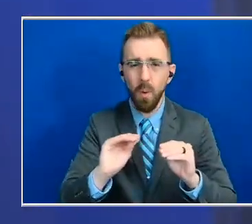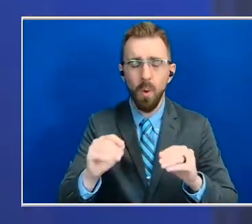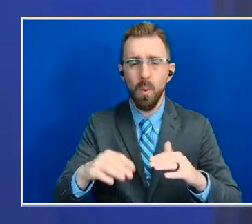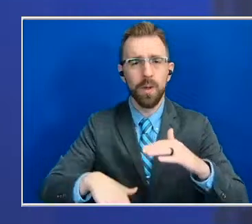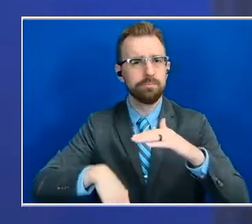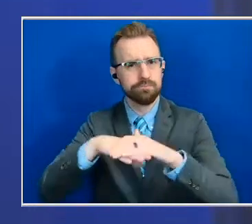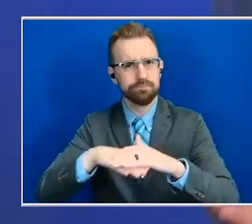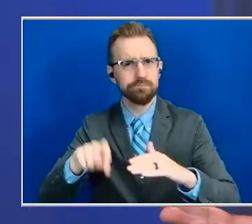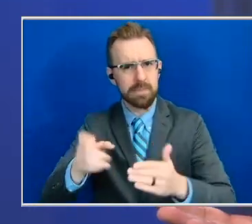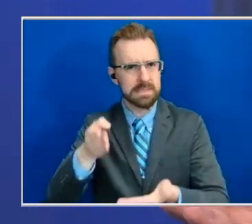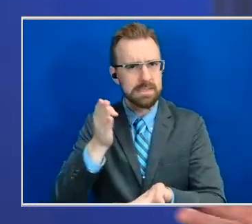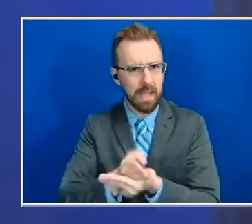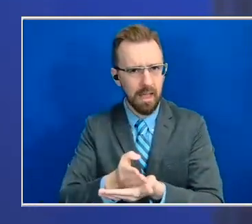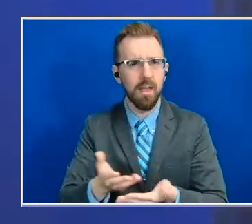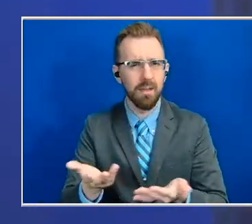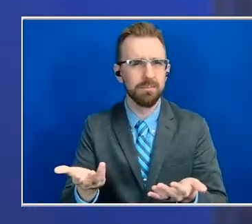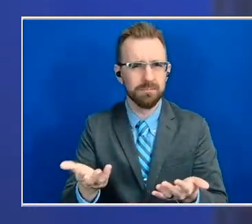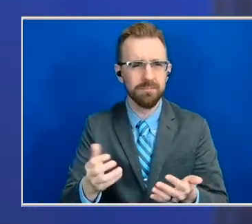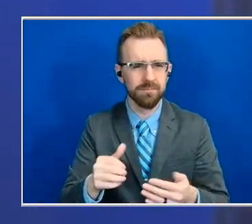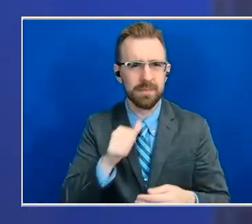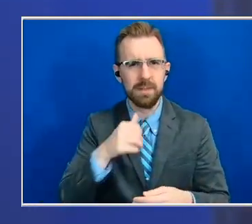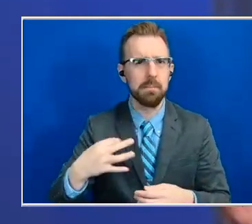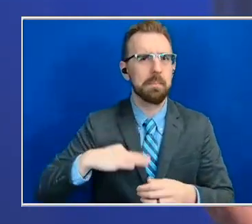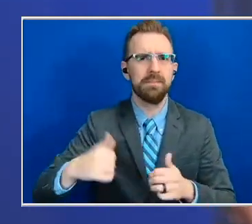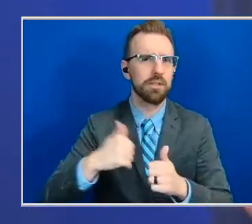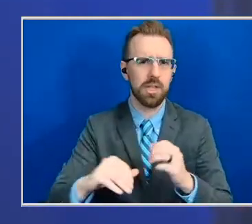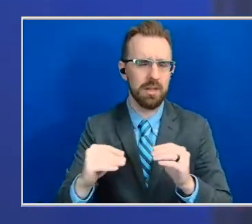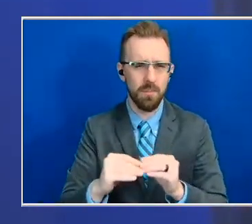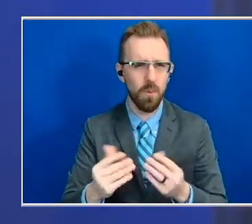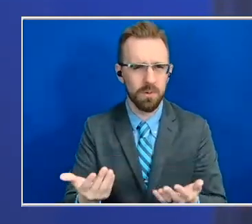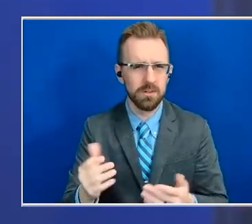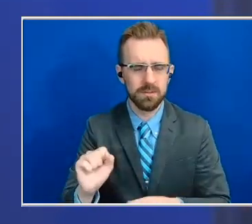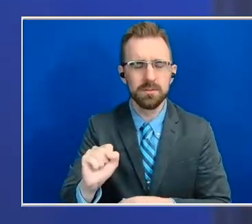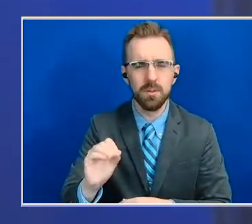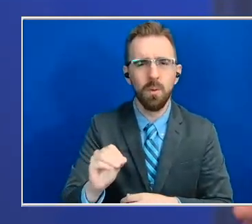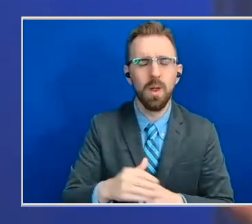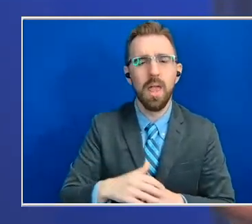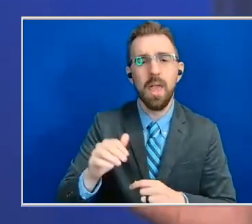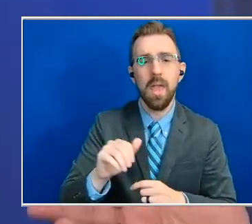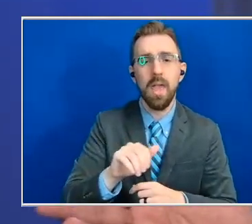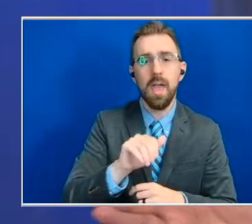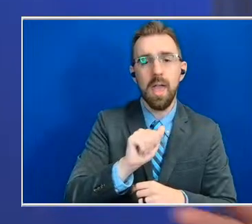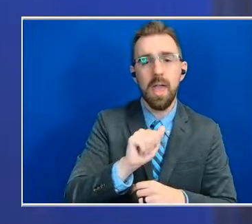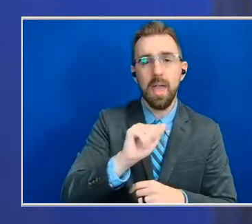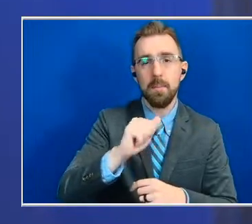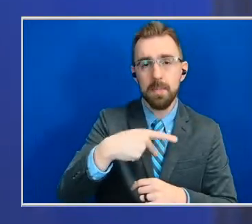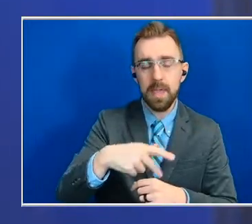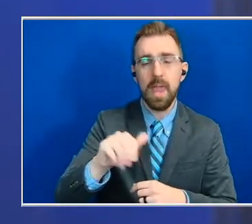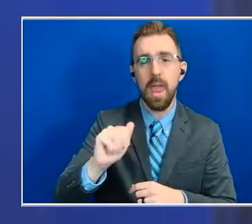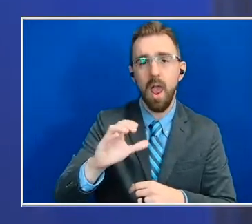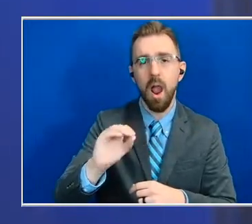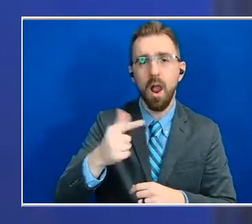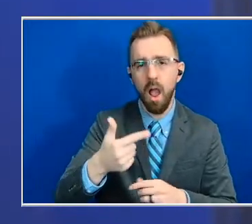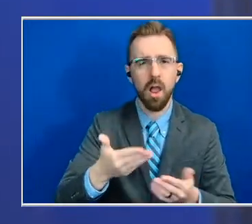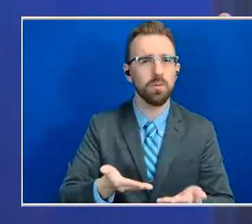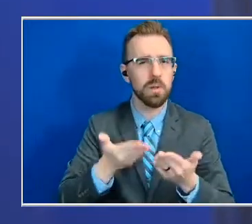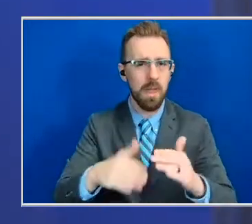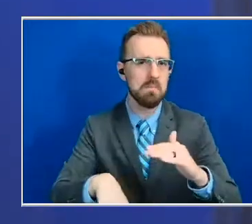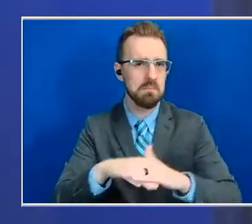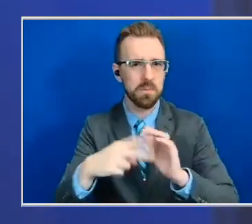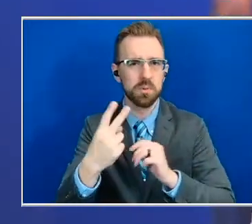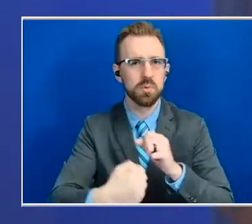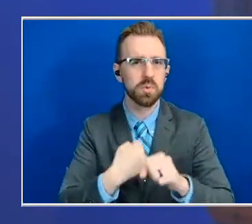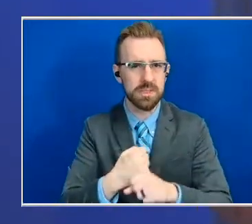suddenly becomes not beneficial. So AAP and ACOG recommend breastfeeding up to 2 years of life. If you look at it at a